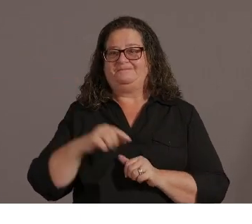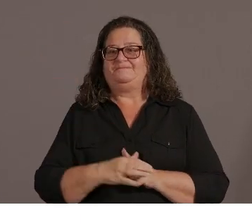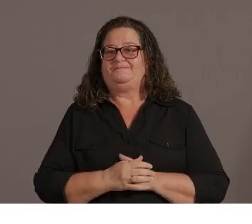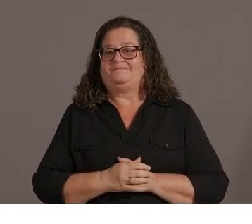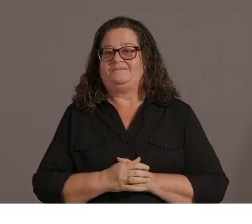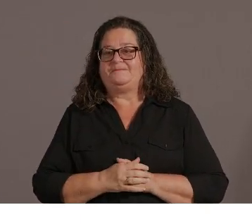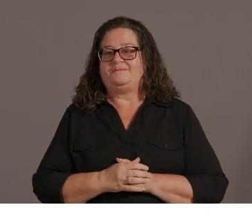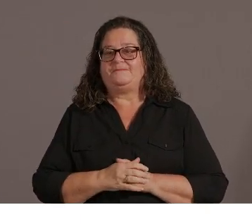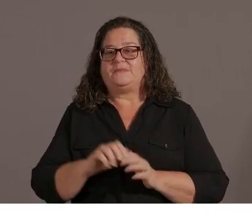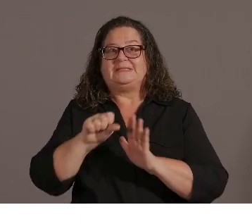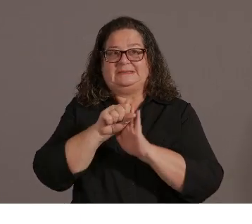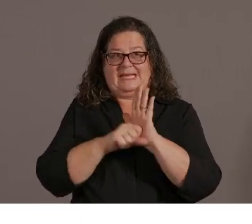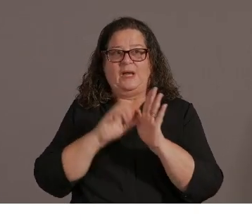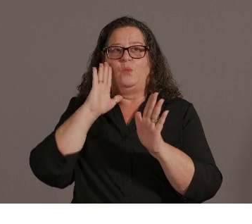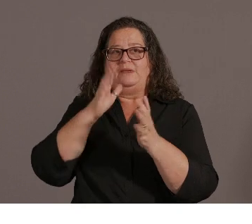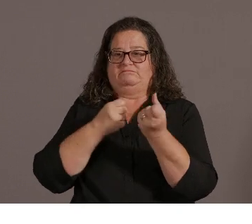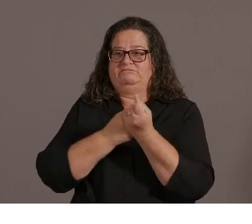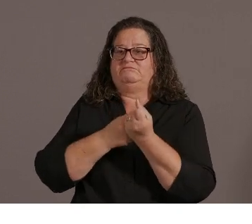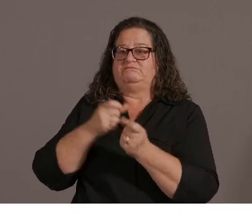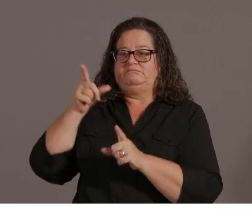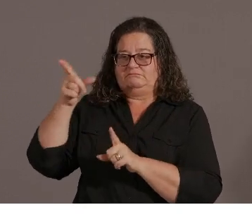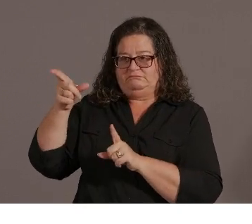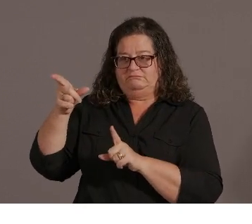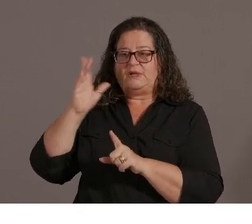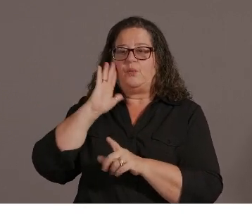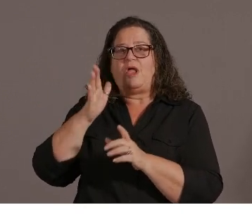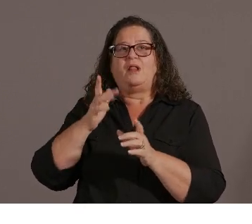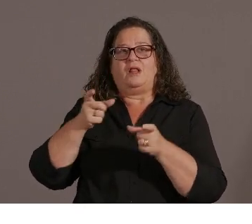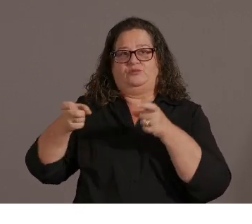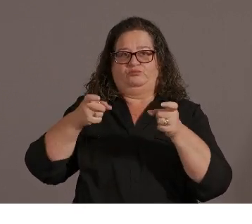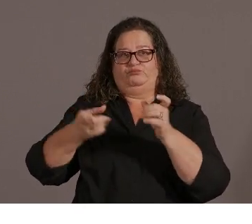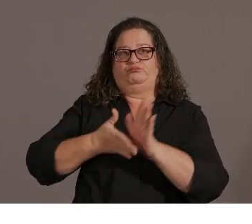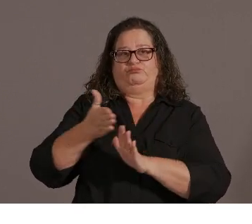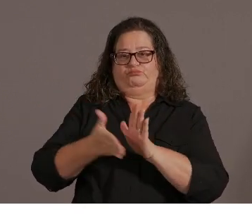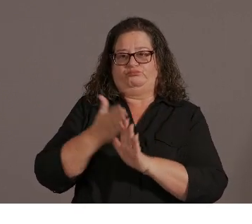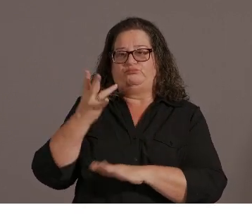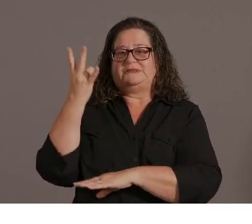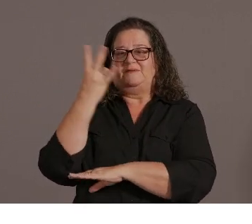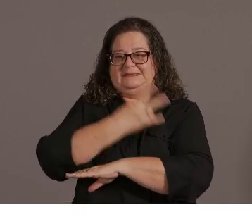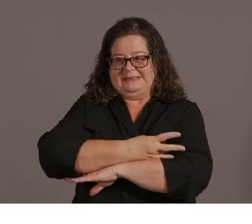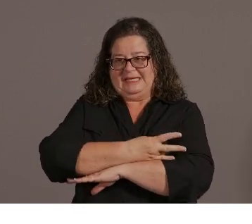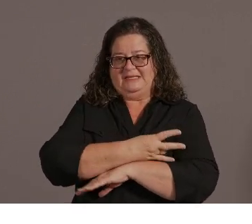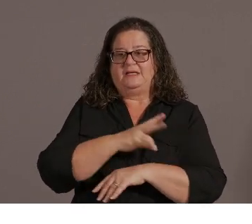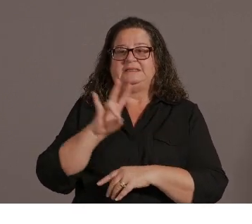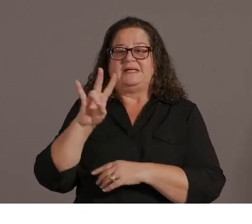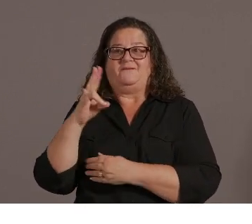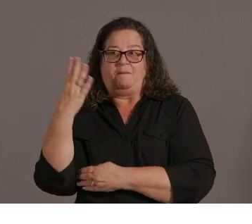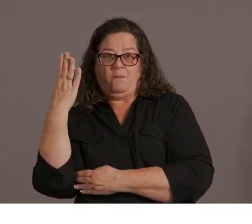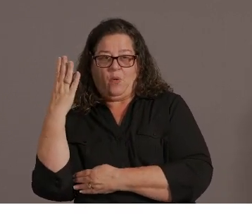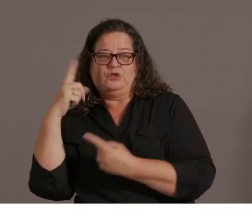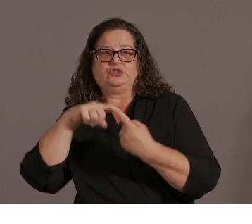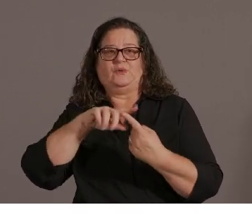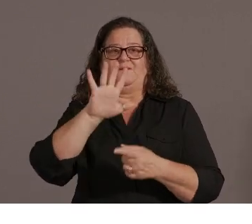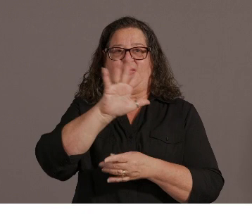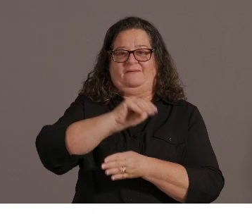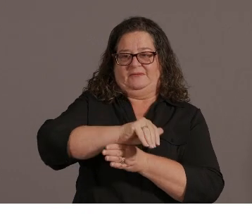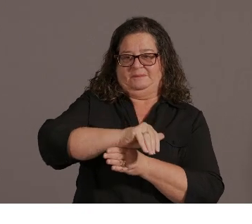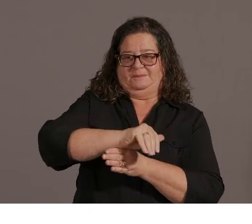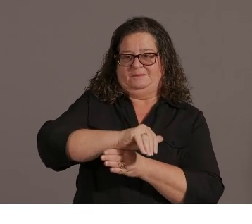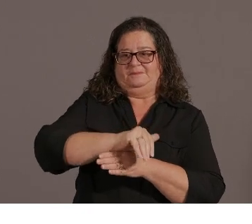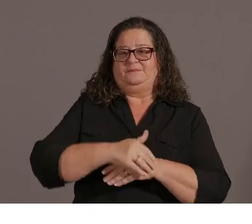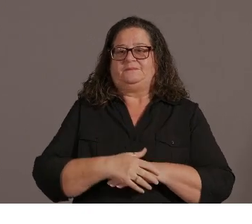7 a.m. to 5 p.m. on March 29th, and will offer up to 8,000 appointments per week initially, but